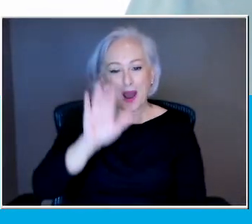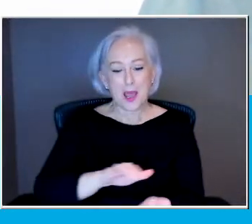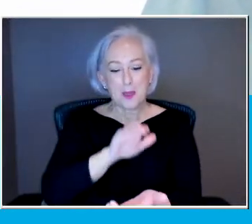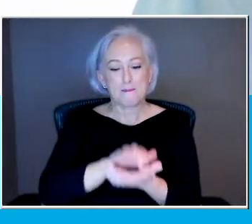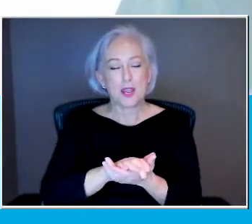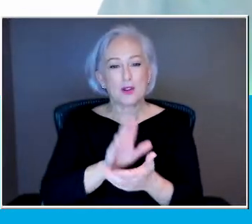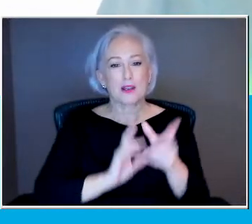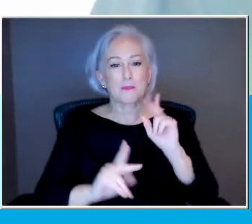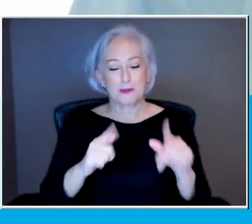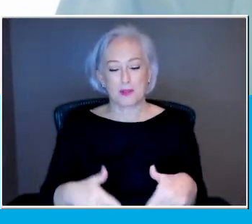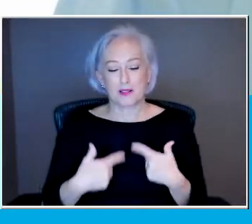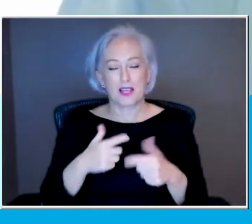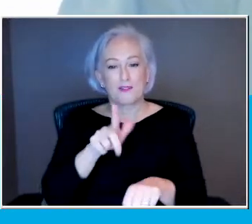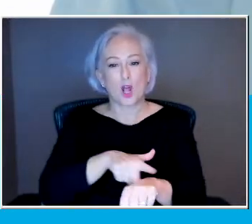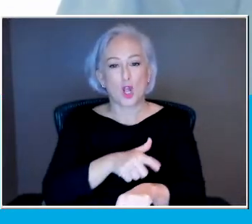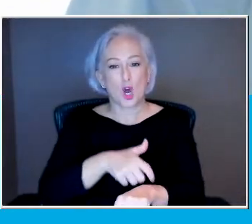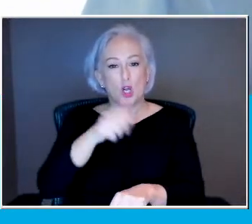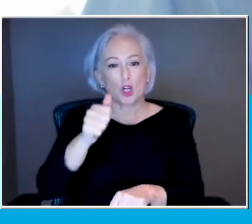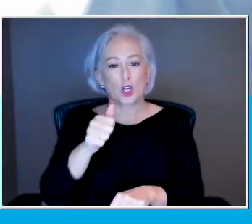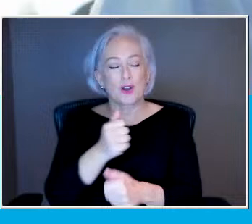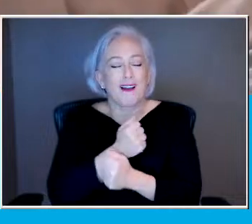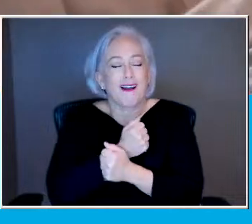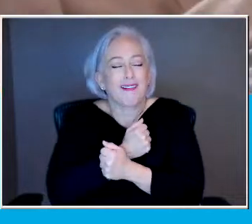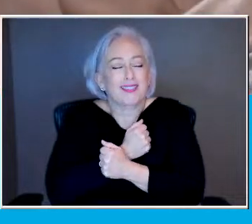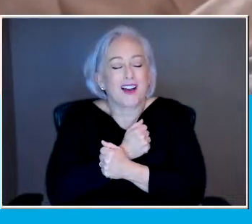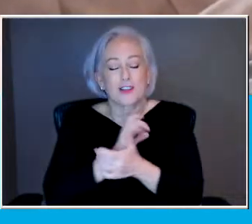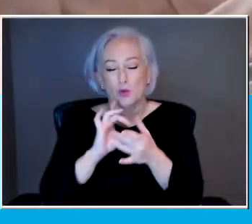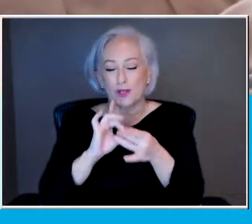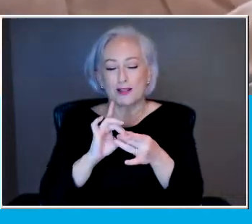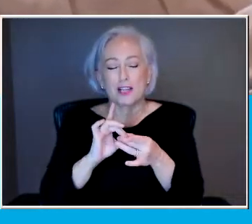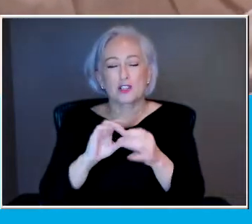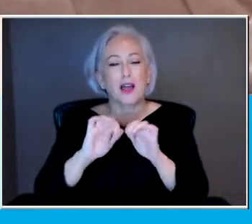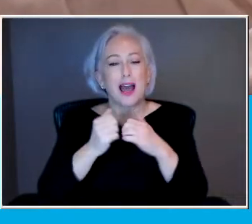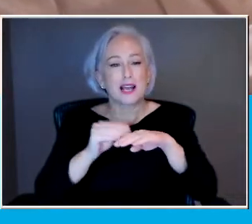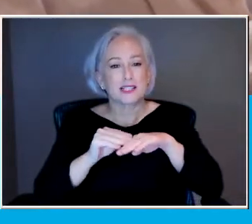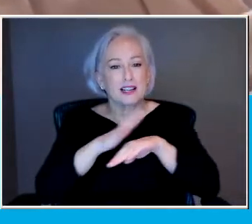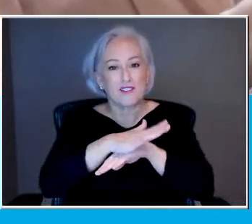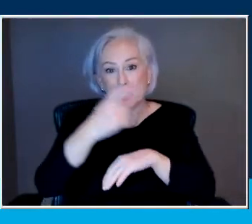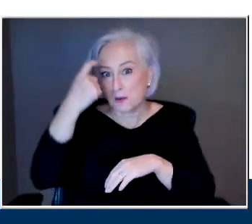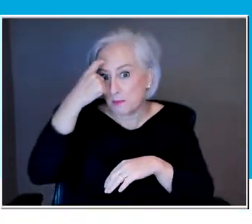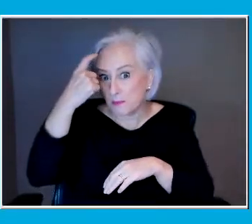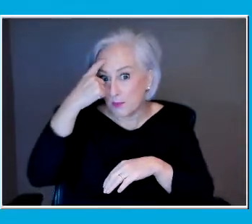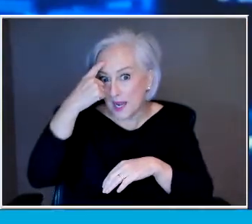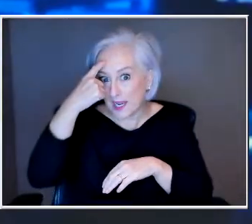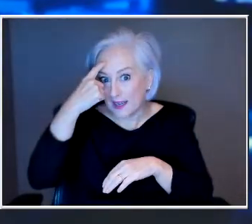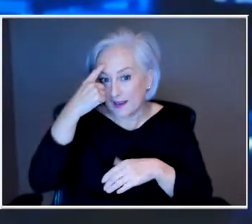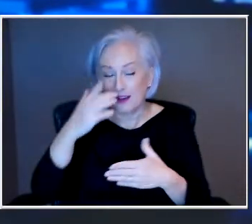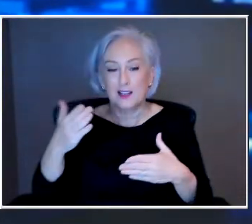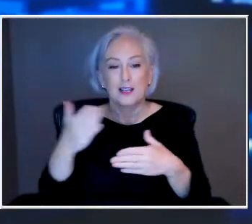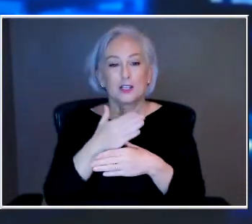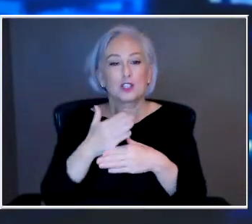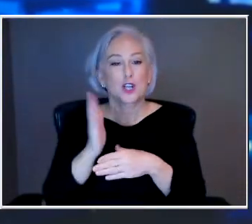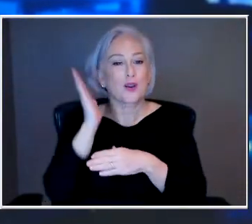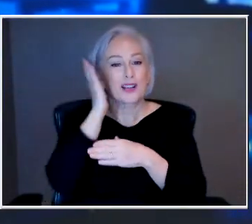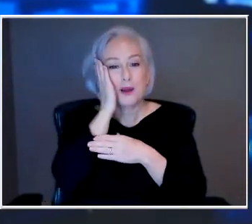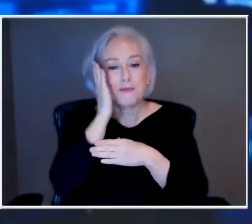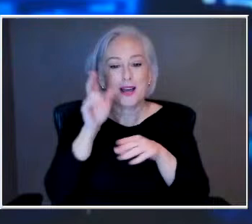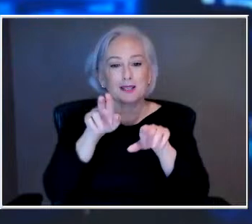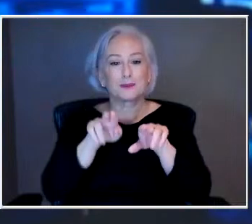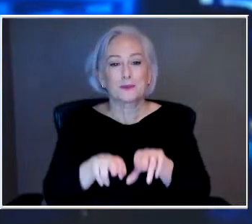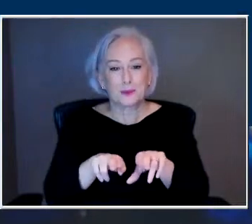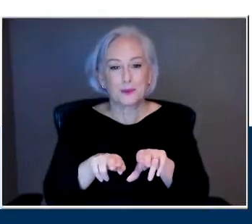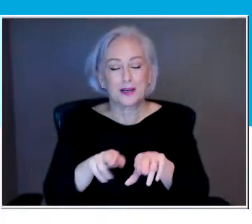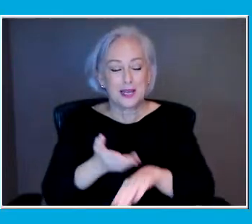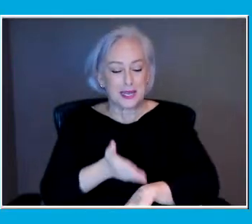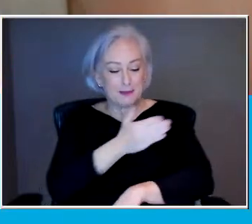What does a loving relationship do to the brain? Does sharing a bed actually improve sleep health? I'm Jessica Lovell on the next Open Mics